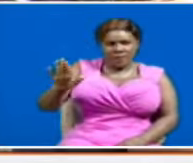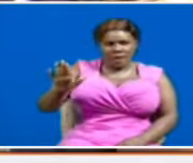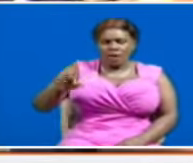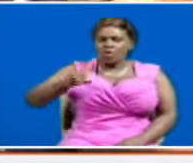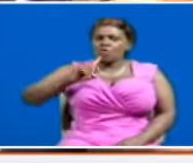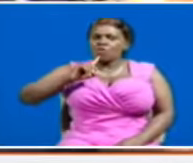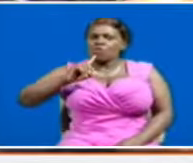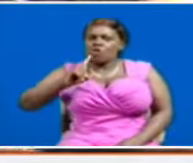aliamriwa asiweze kuongea mambo ambayo yako kotini kwa media, na tumewaeleza hivyo, na